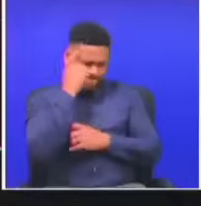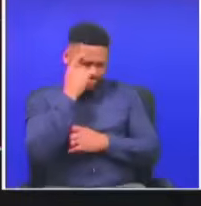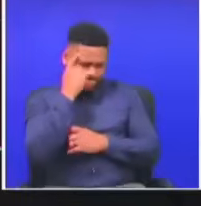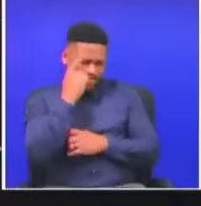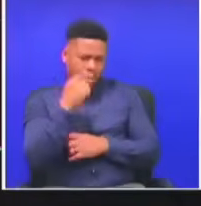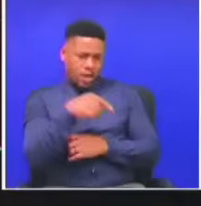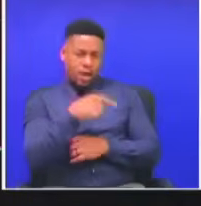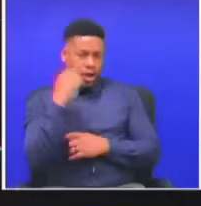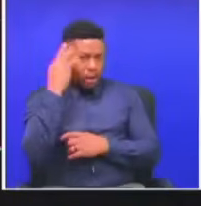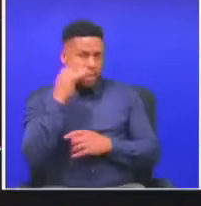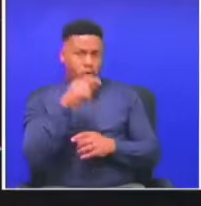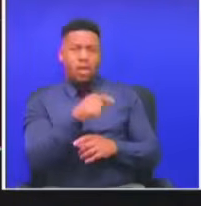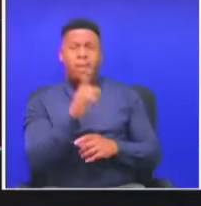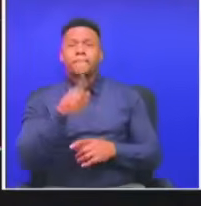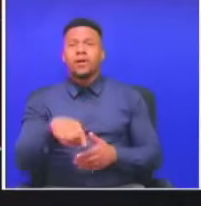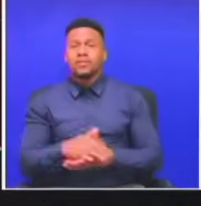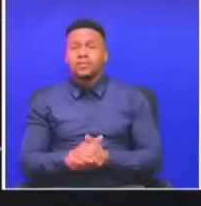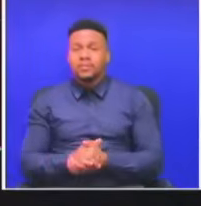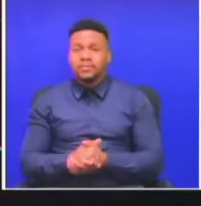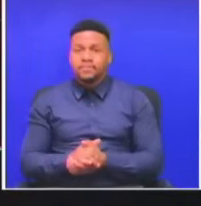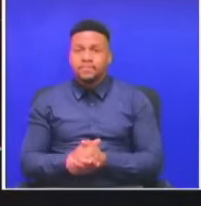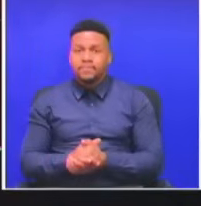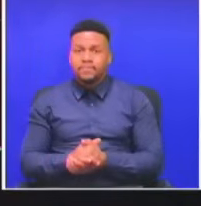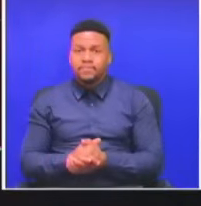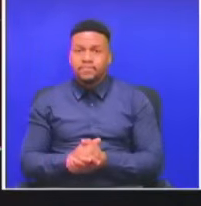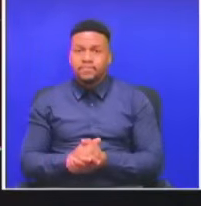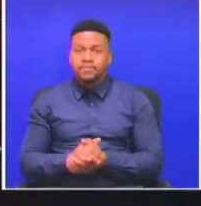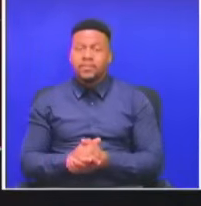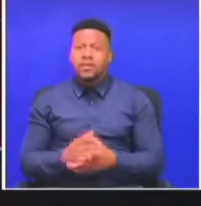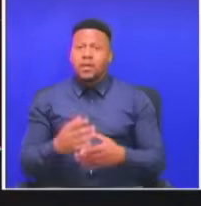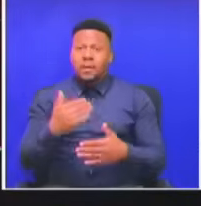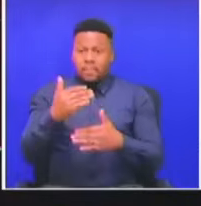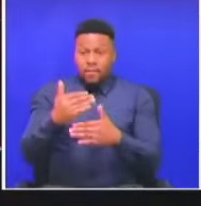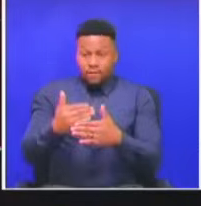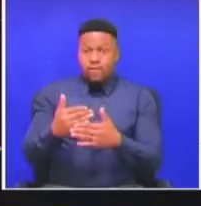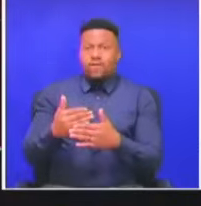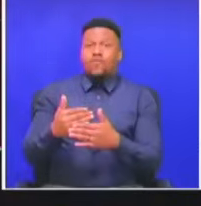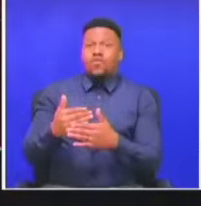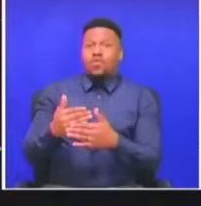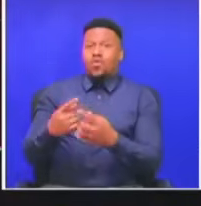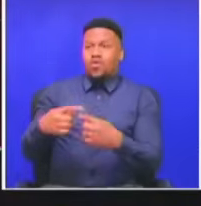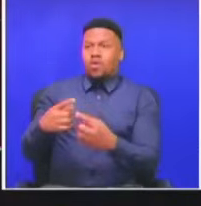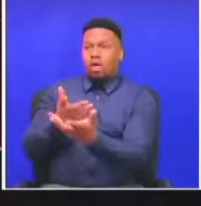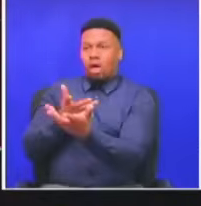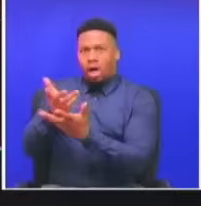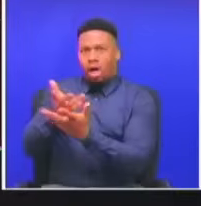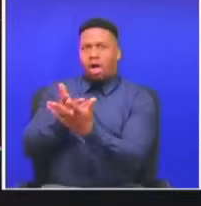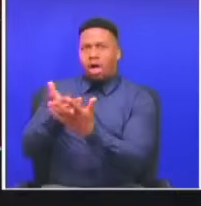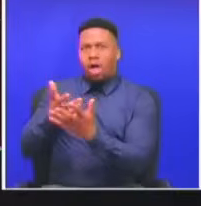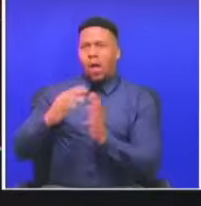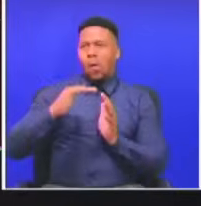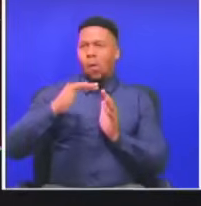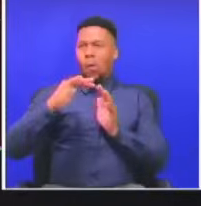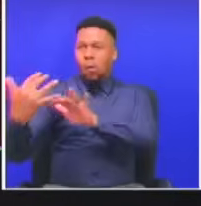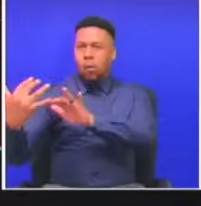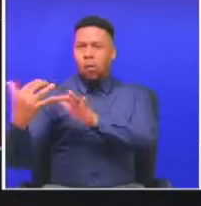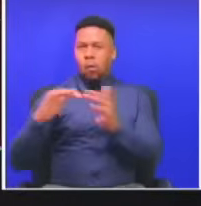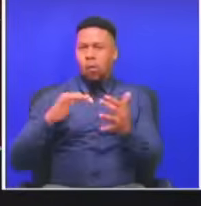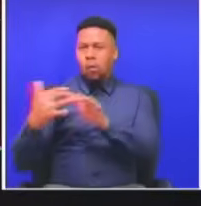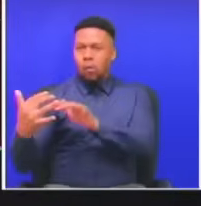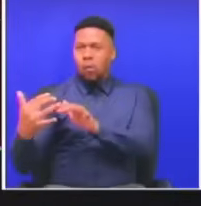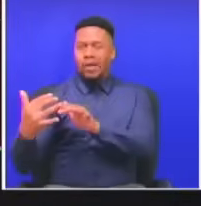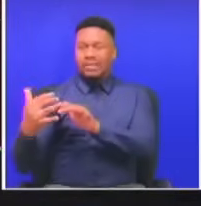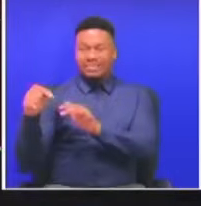care of before we engage in a war that may not